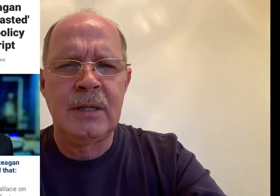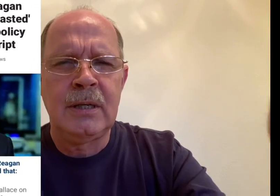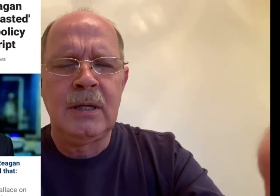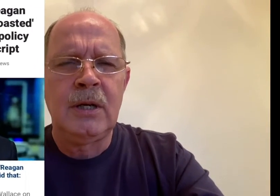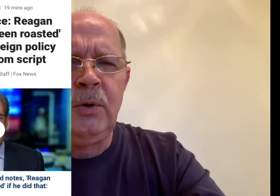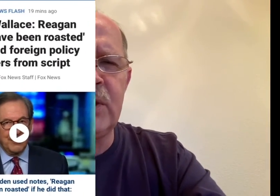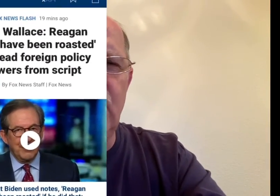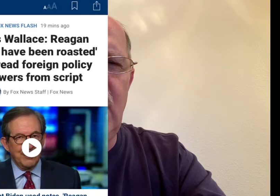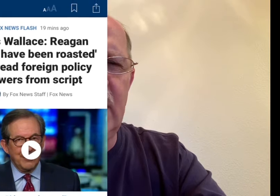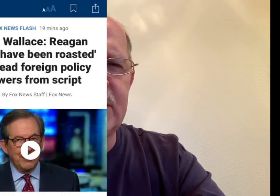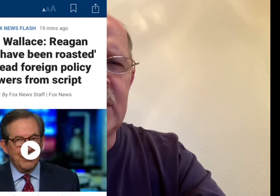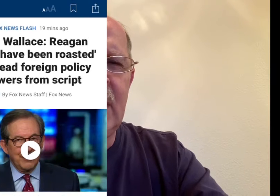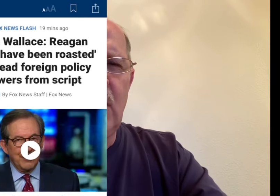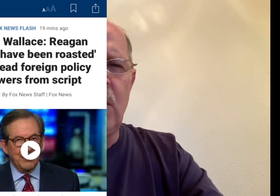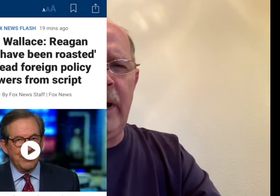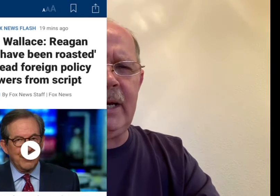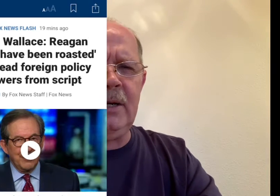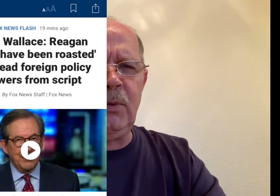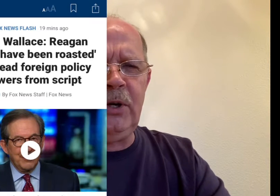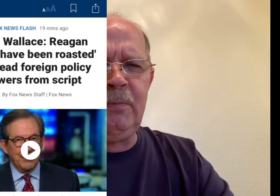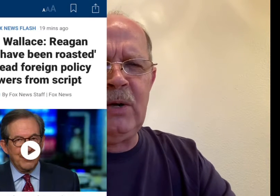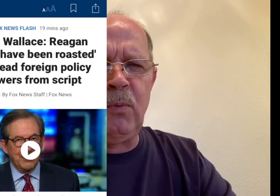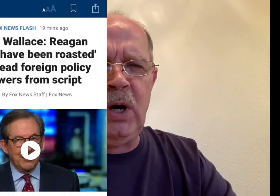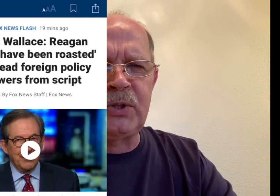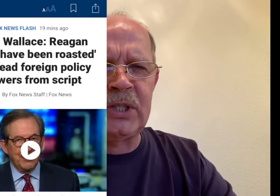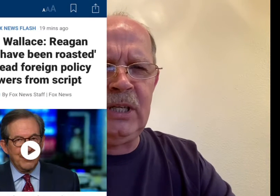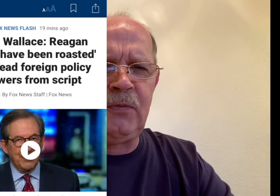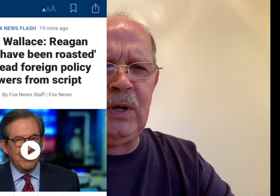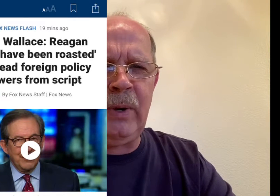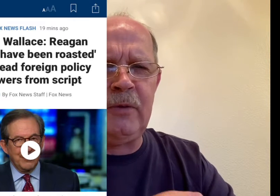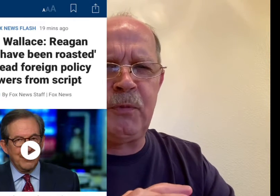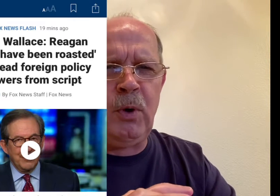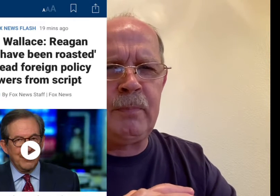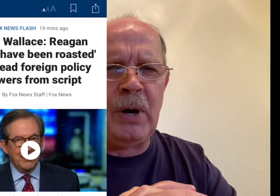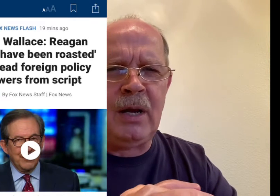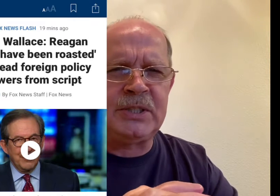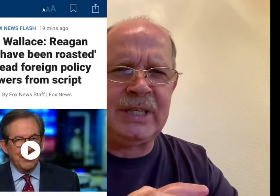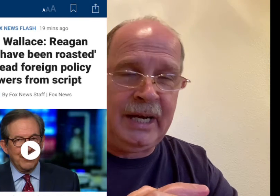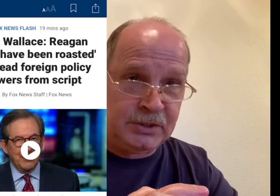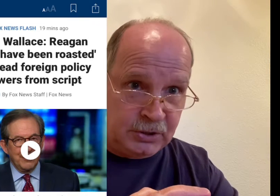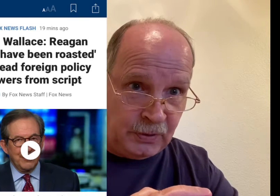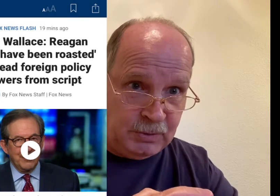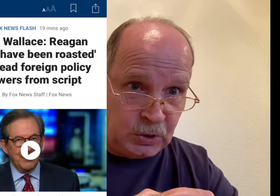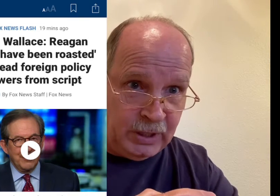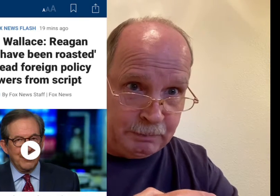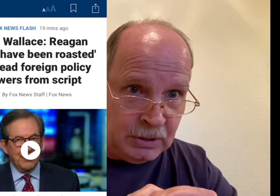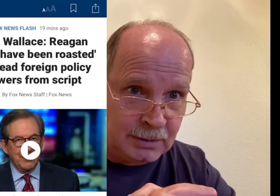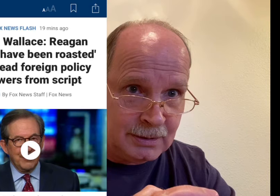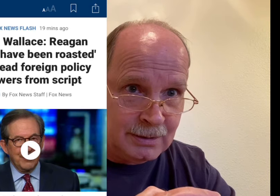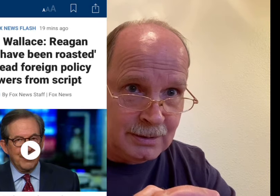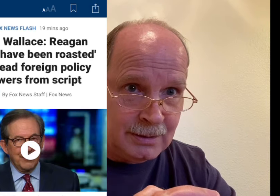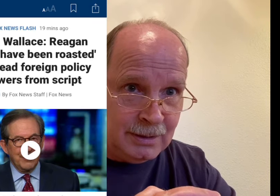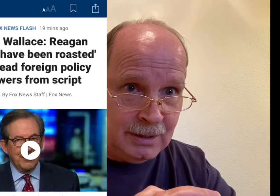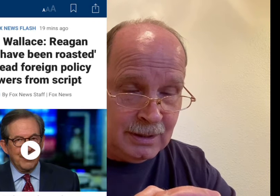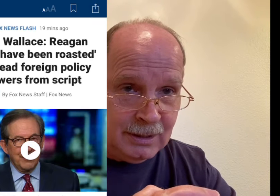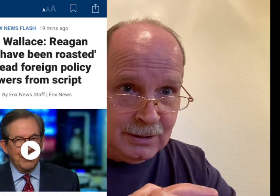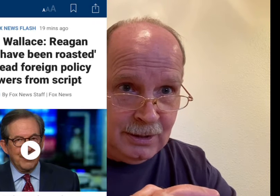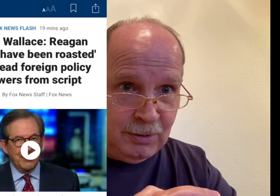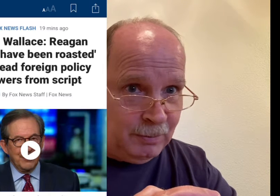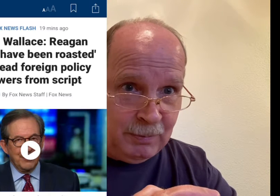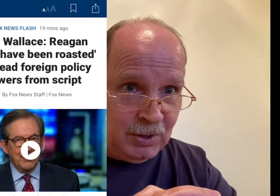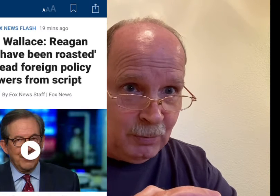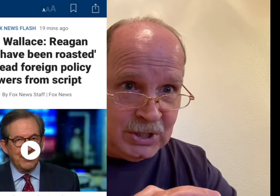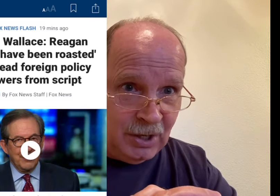Yes, Chris Wallace. Reagan would have been roasted if he read foreign policy answers from a script.